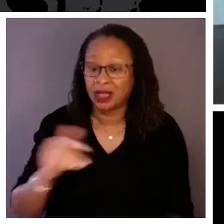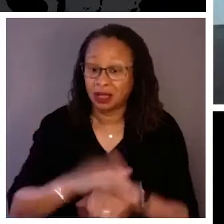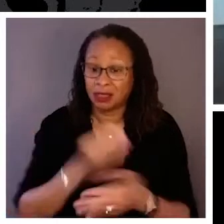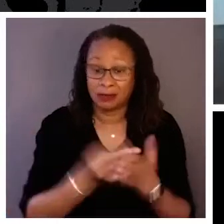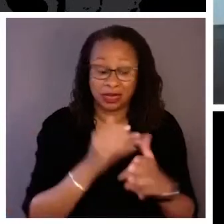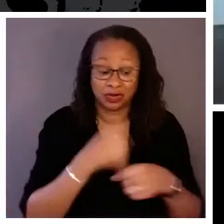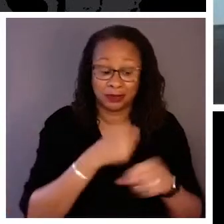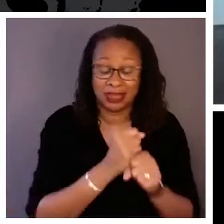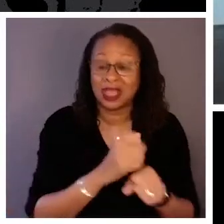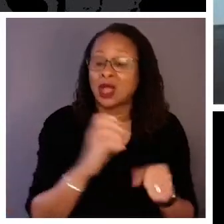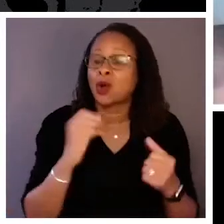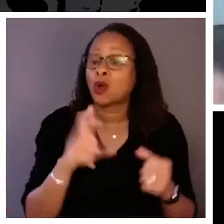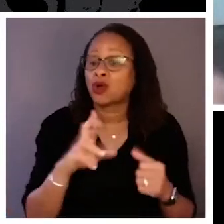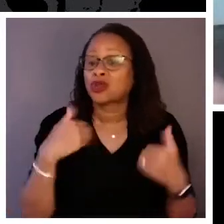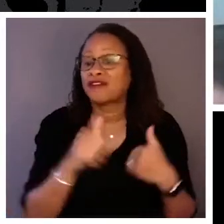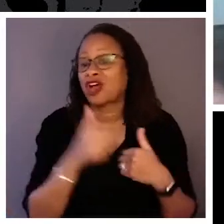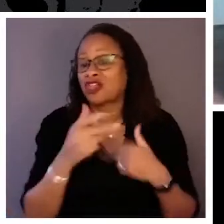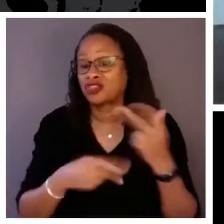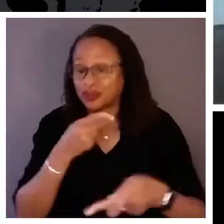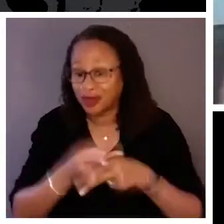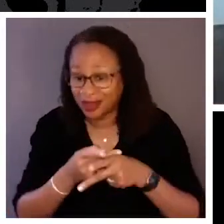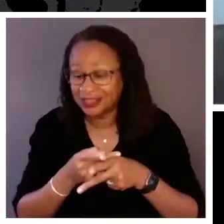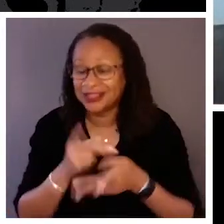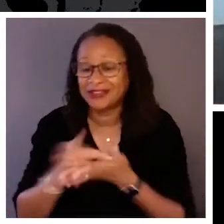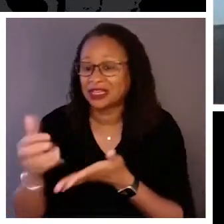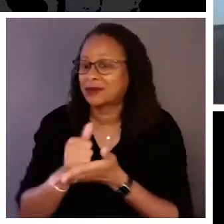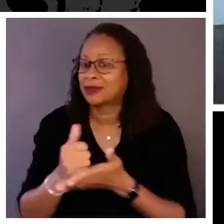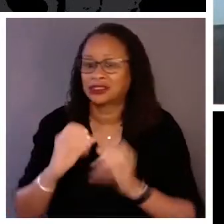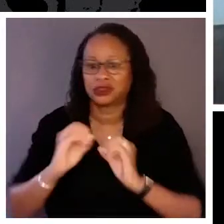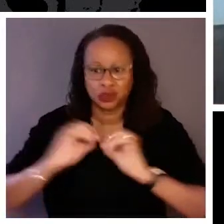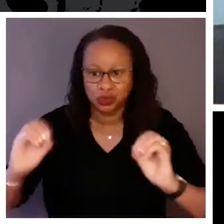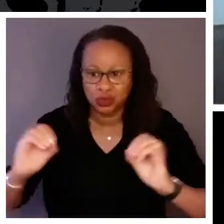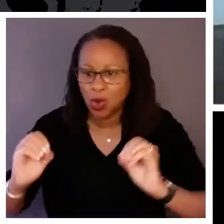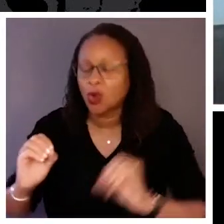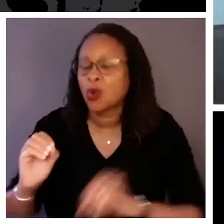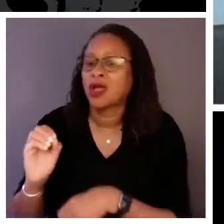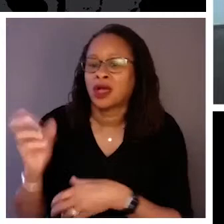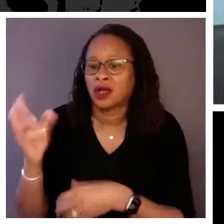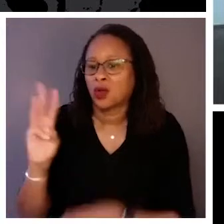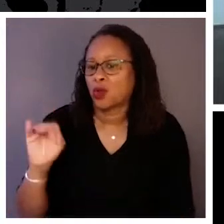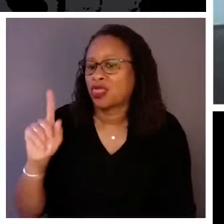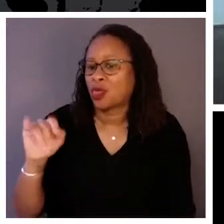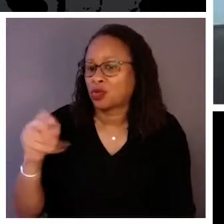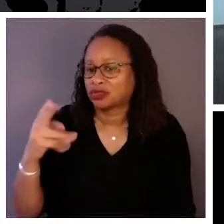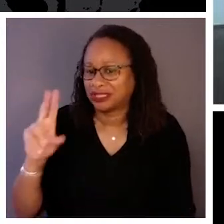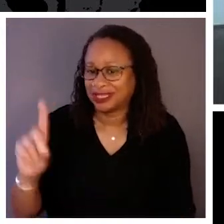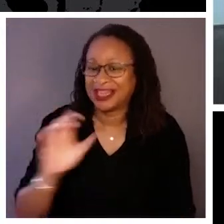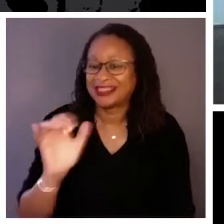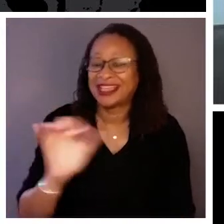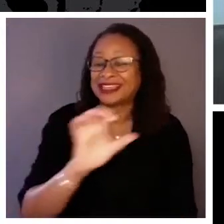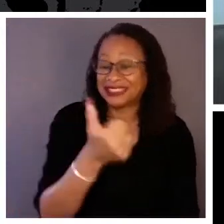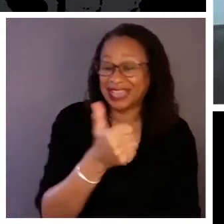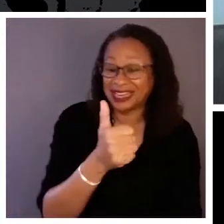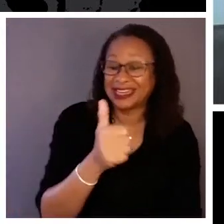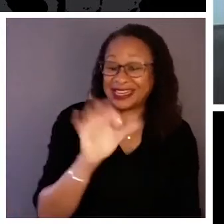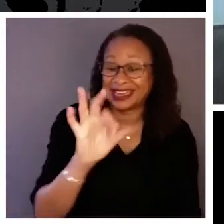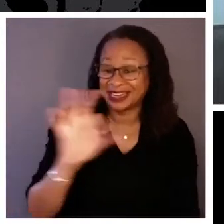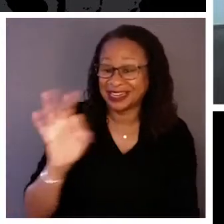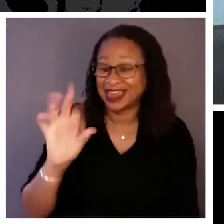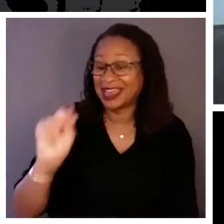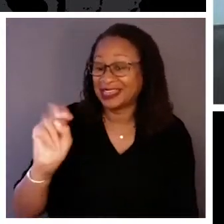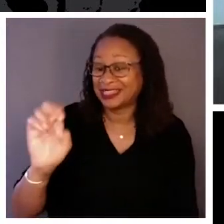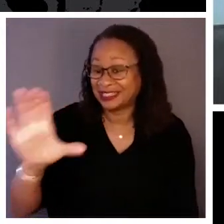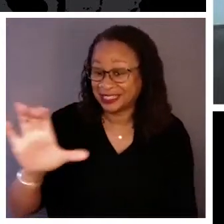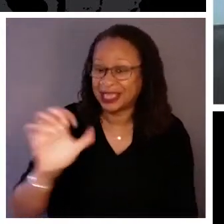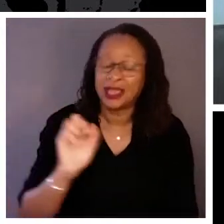income coming in that has no withholding, like those 1099s, NECs that I mentioned. Maybe you've got some securities